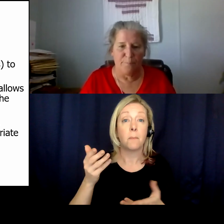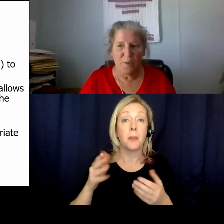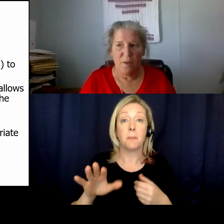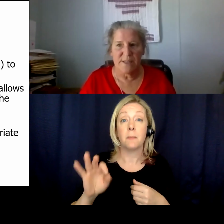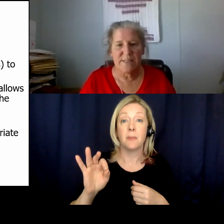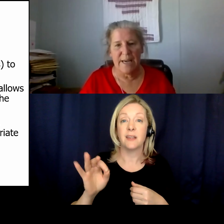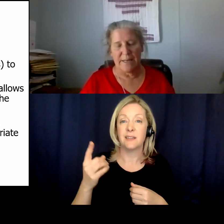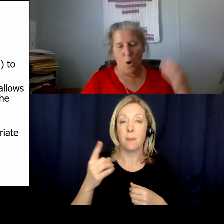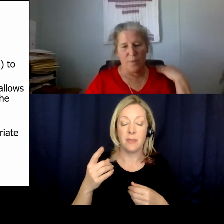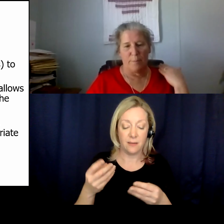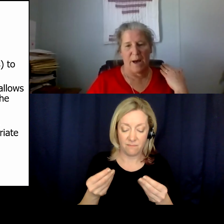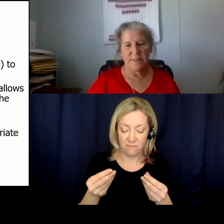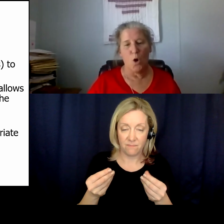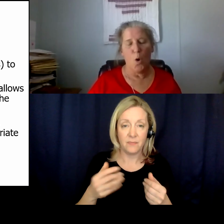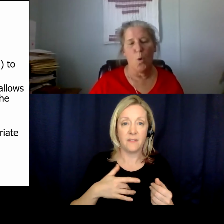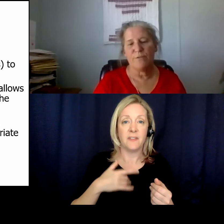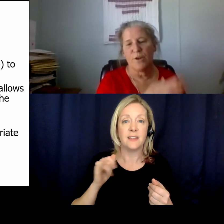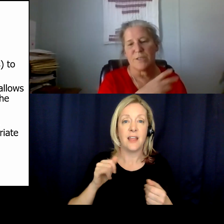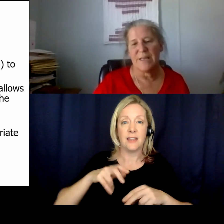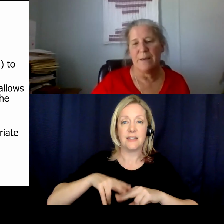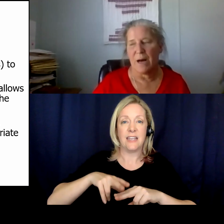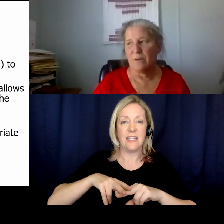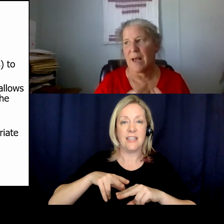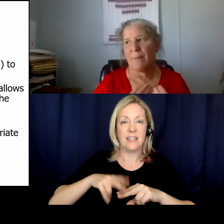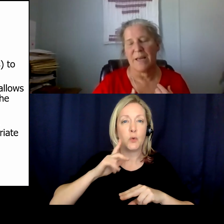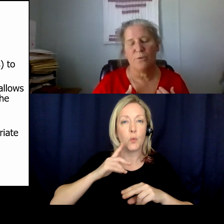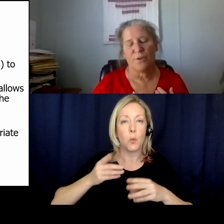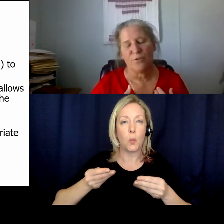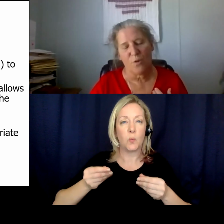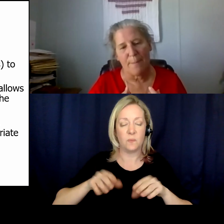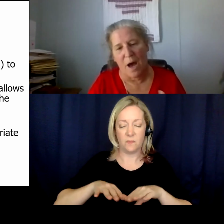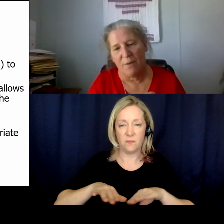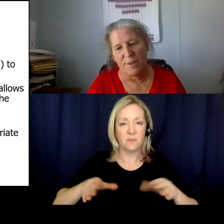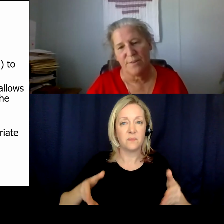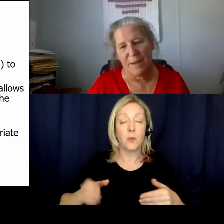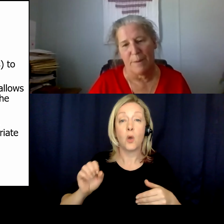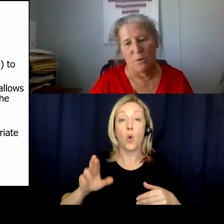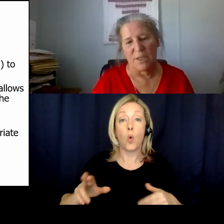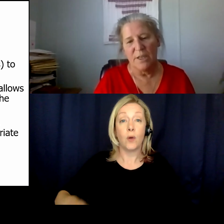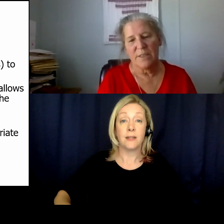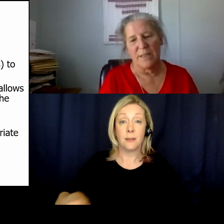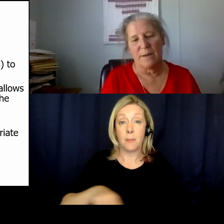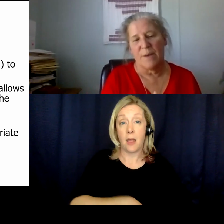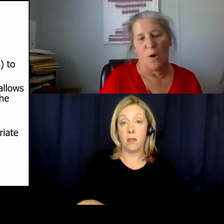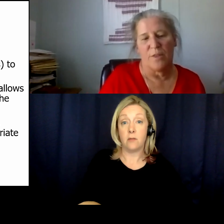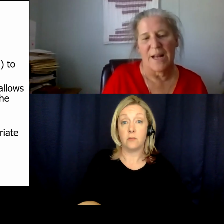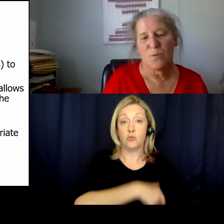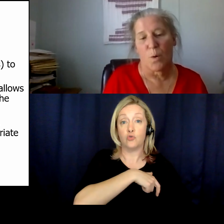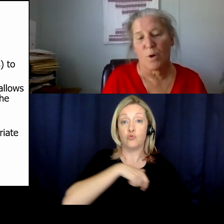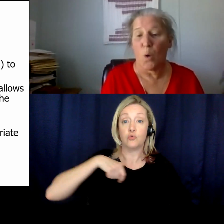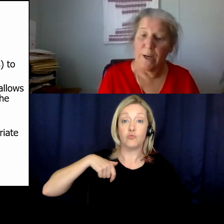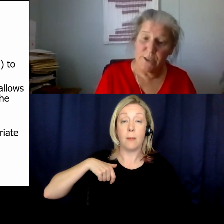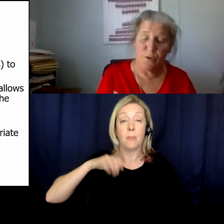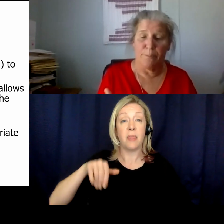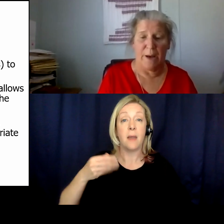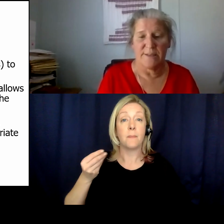the seat on the bus. Or if there are seat belts, I might use a strap of the seat belt to let them know that that's where